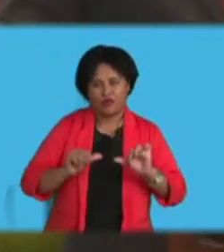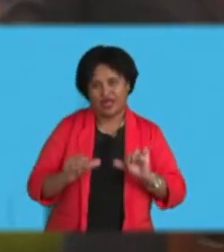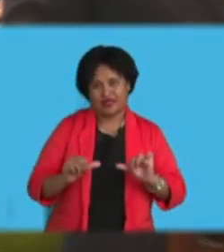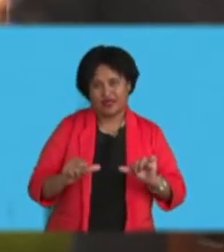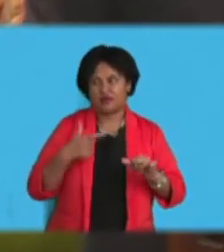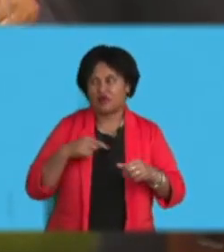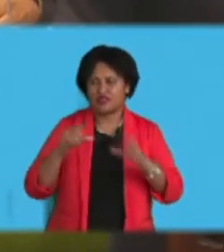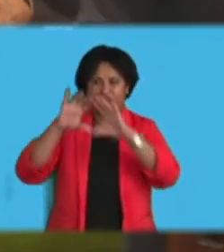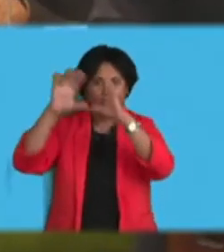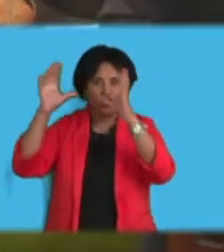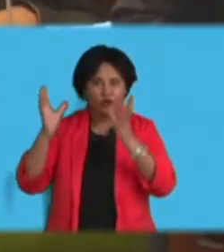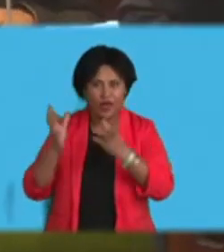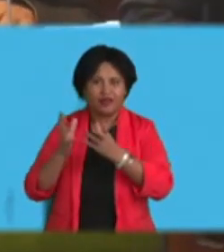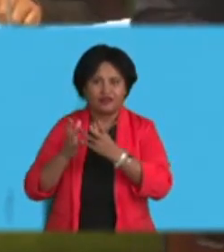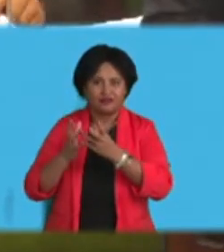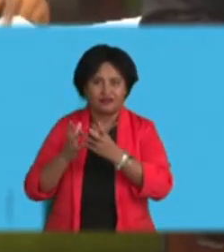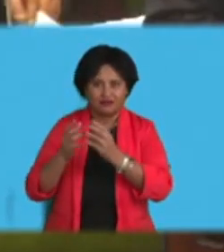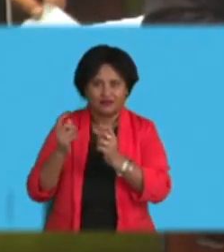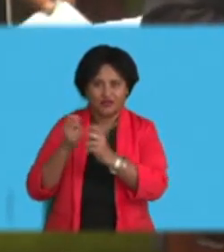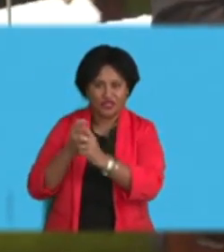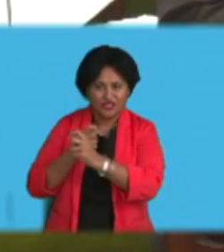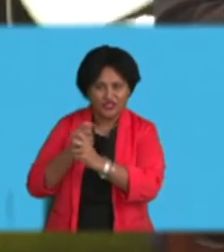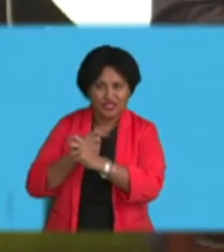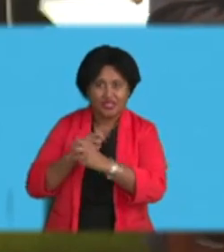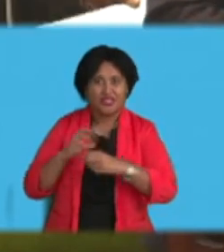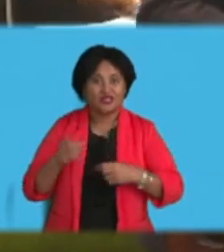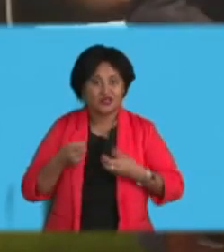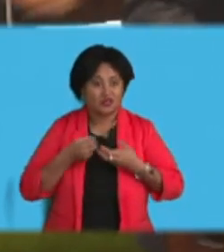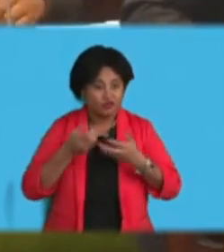Madam Speaker. So, Madam Speaker, with that in mind,